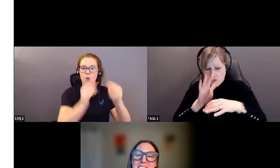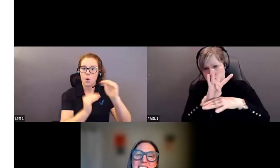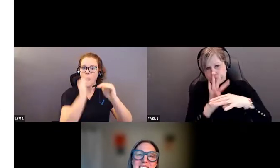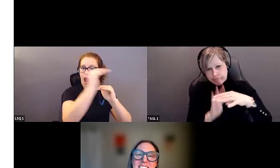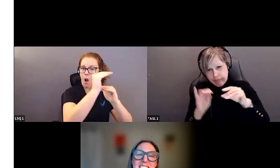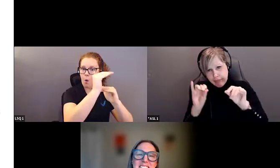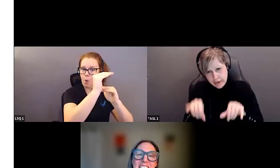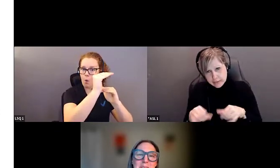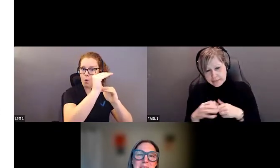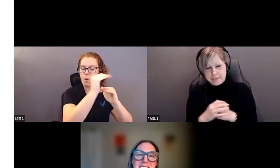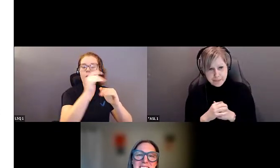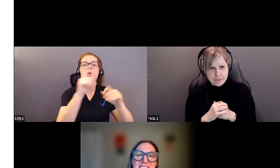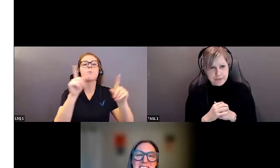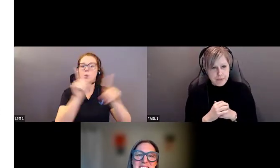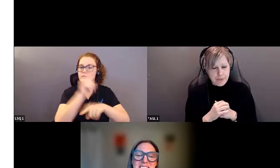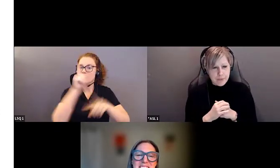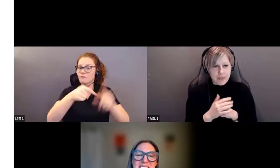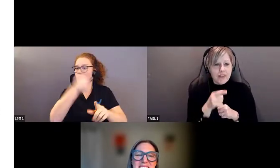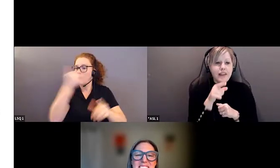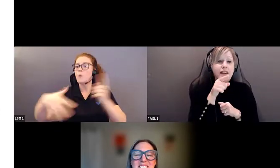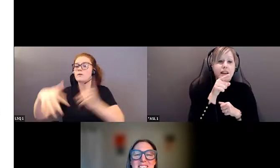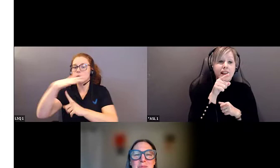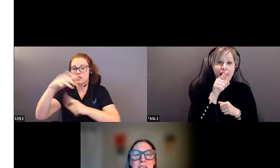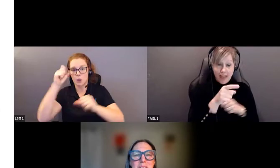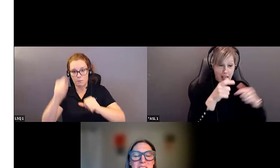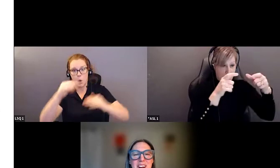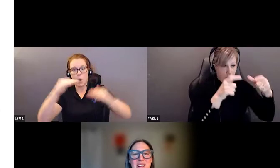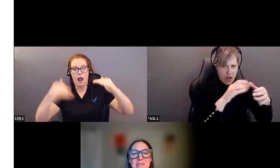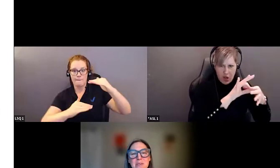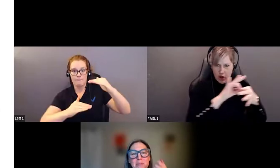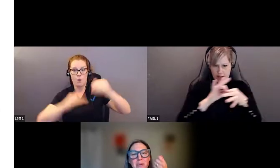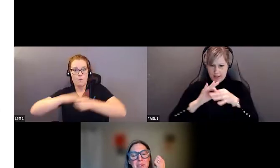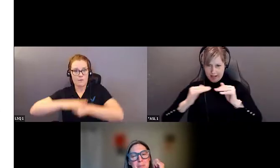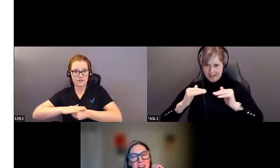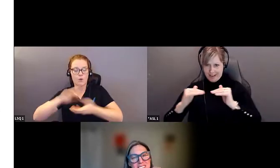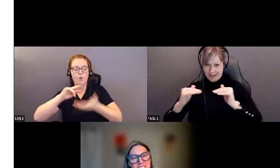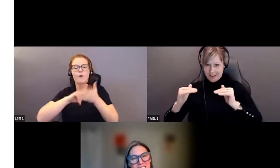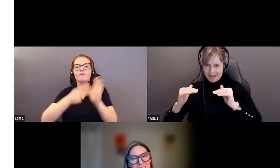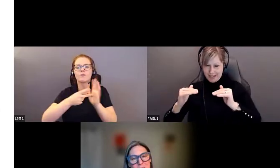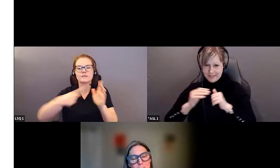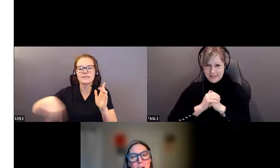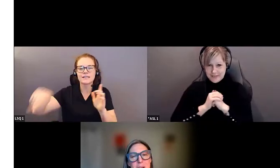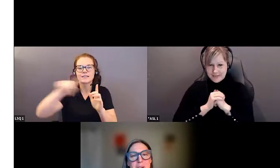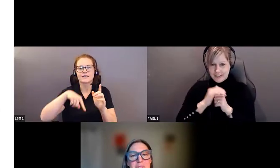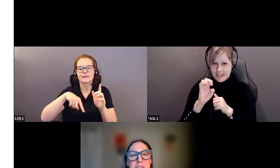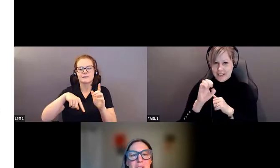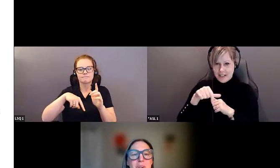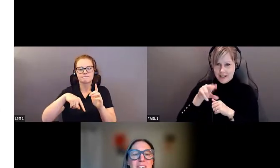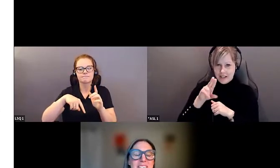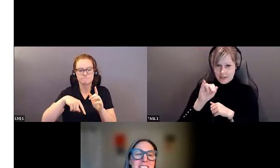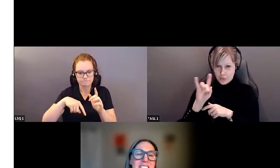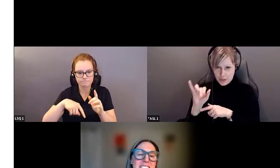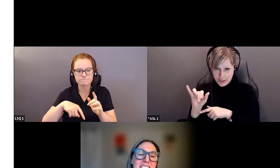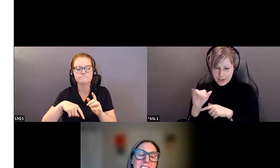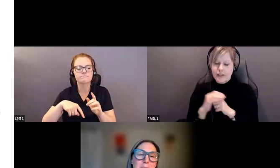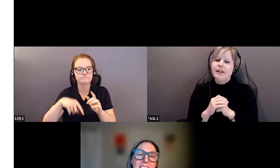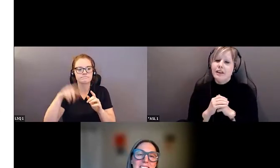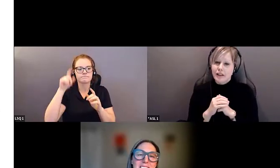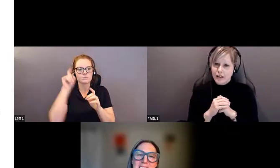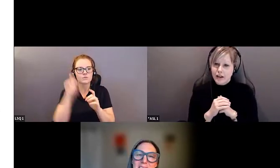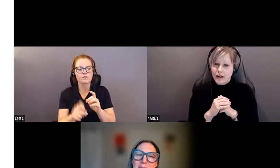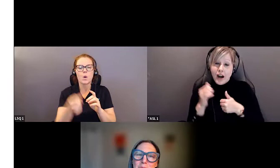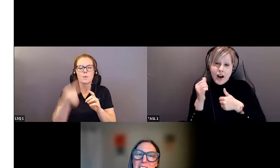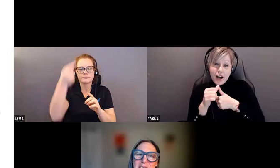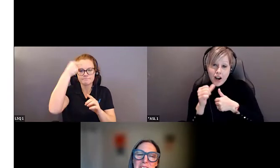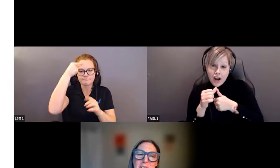And let's link this to equity. This is where we invited folks to put their mind's eye on the bottom of the coin, to